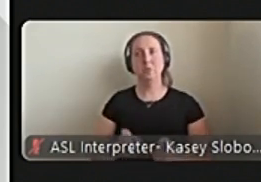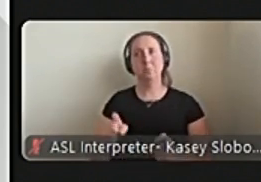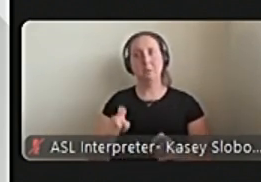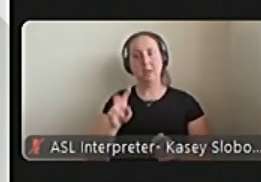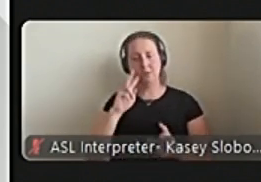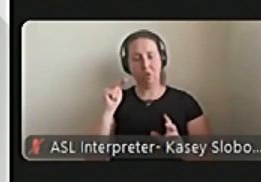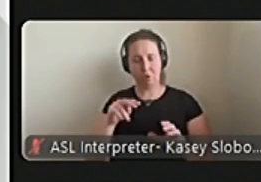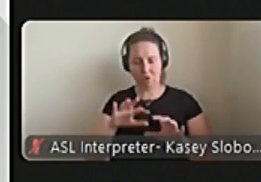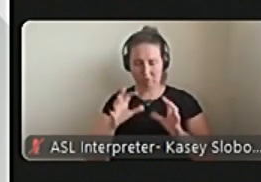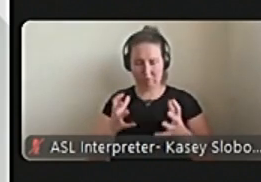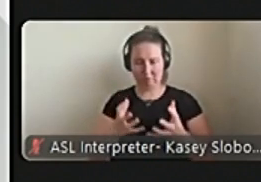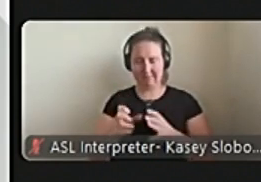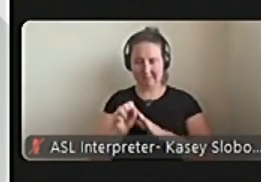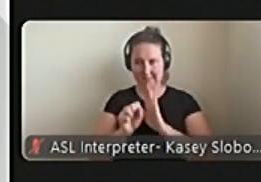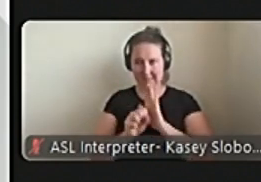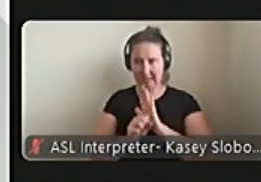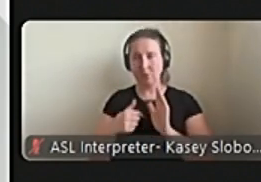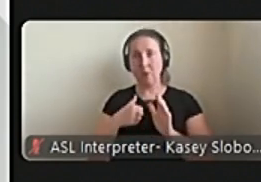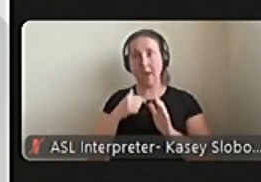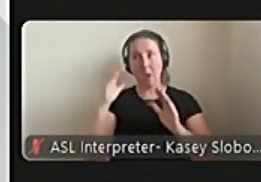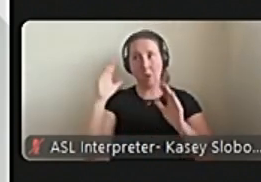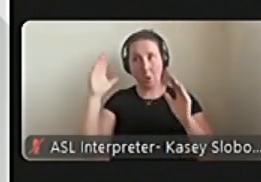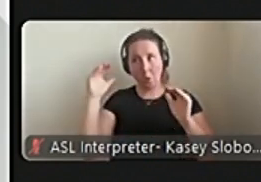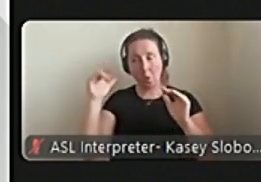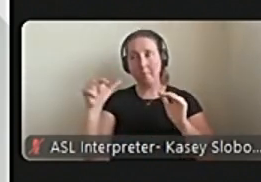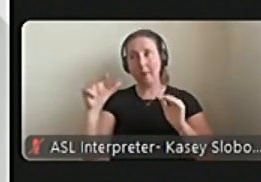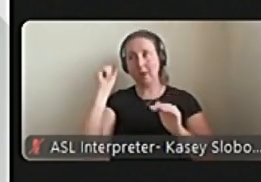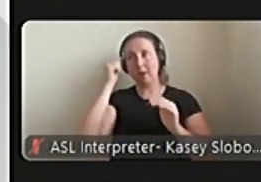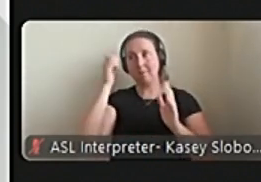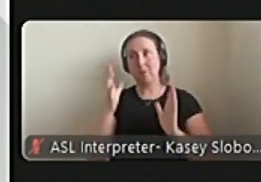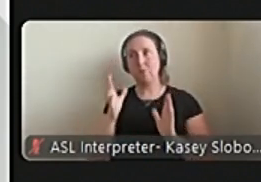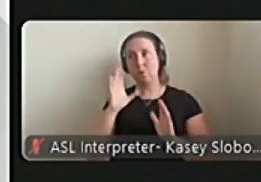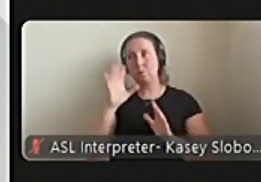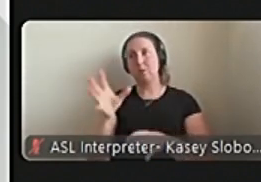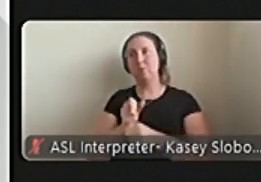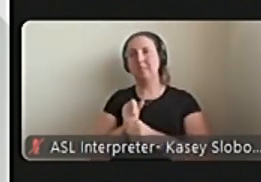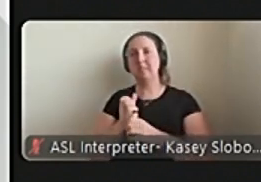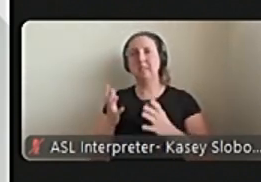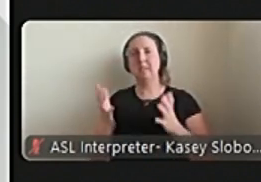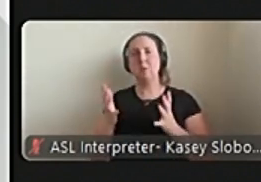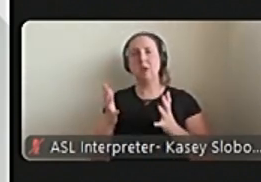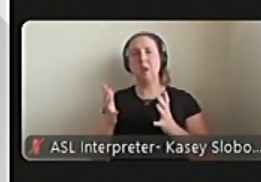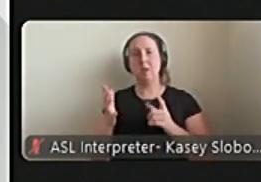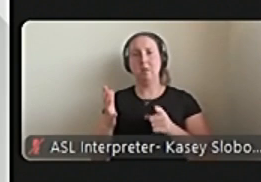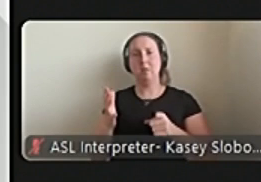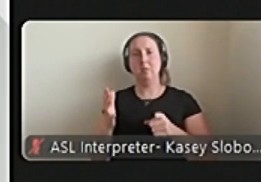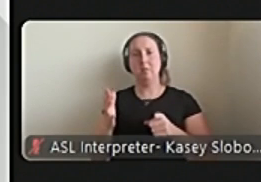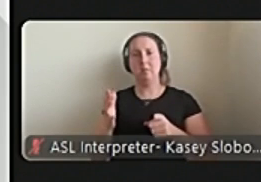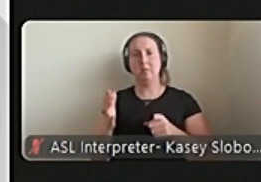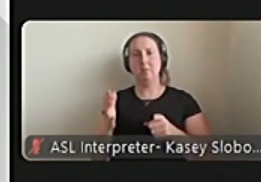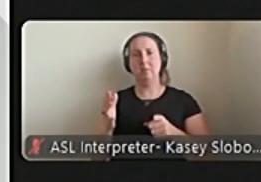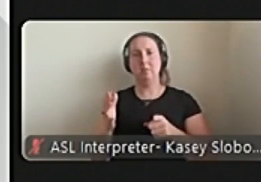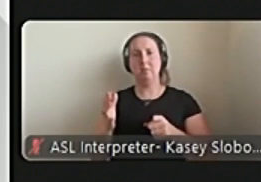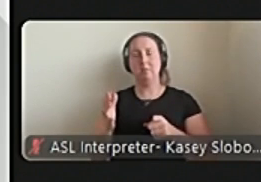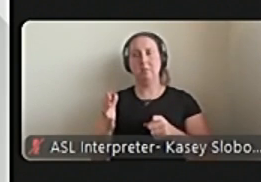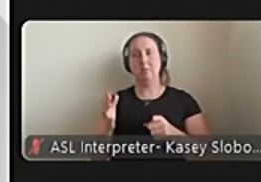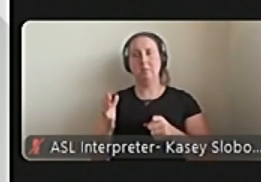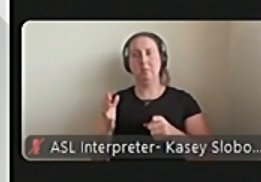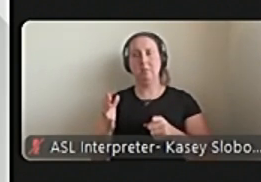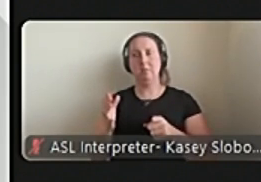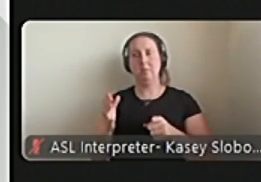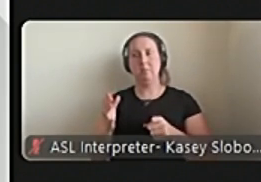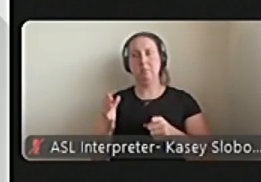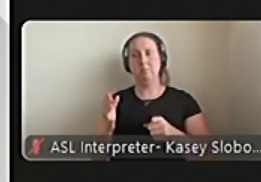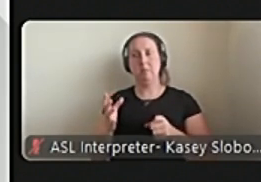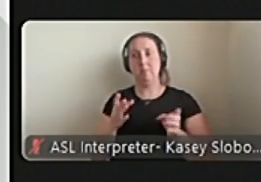I'm hopeful that the governor will receive the plan that many people across the state have